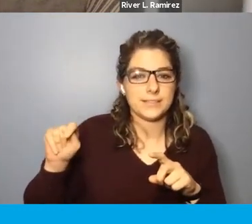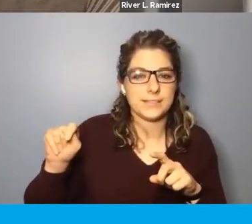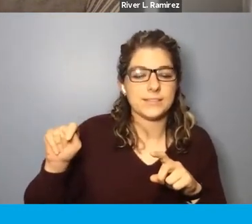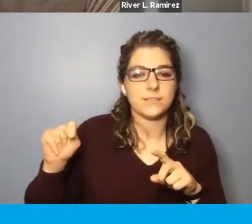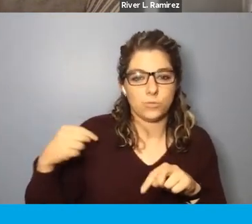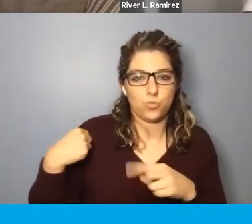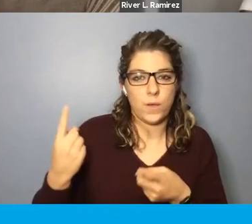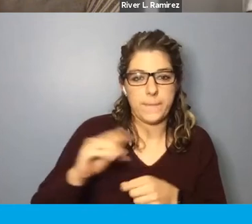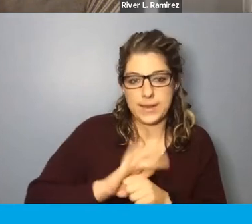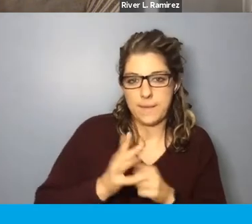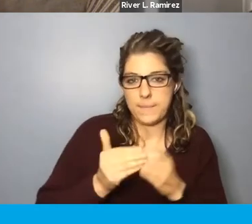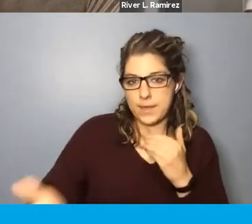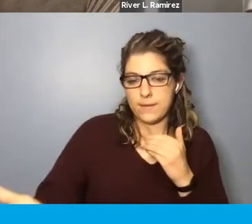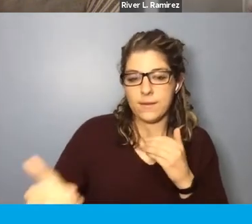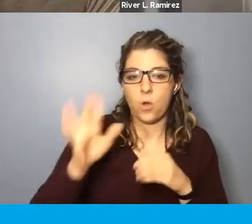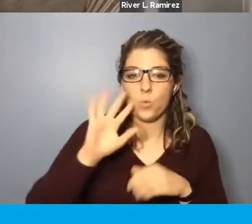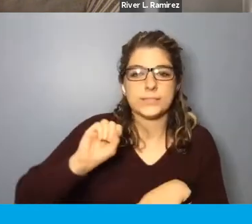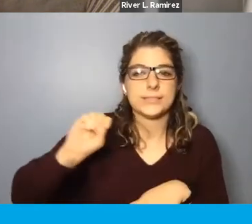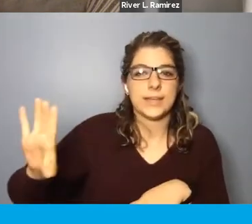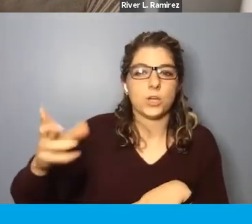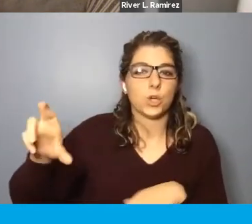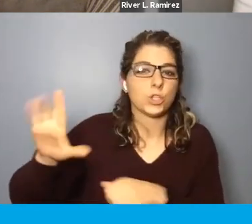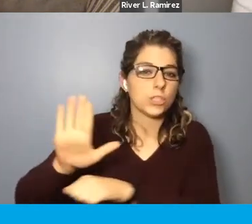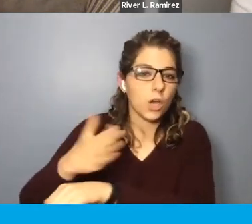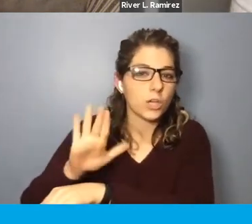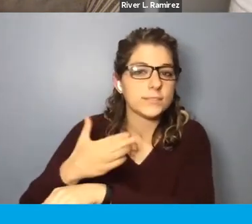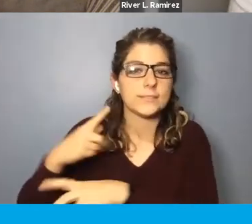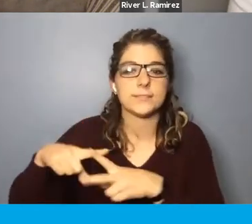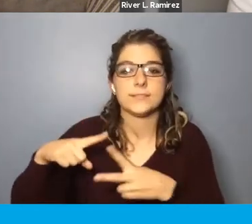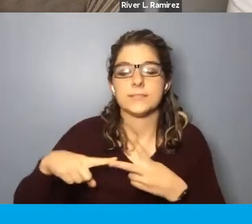throughout pandemic, would send her songs,